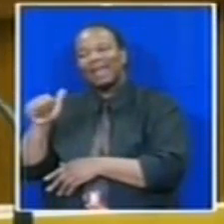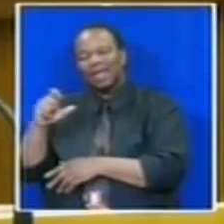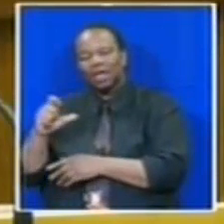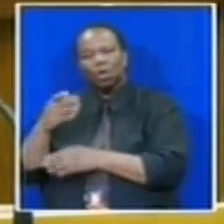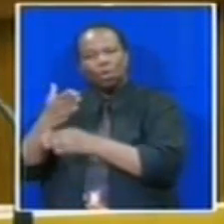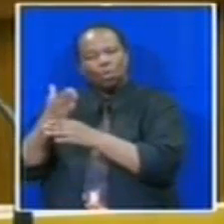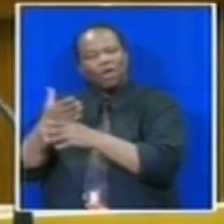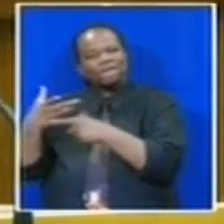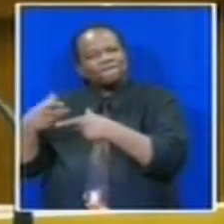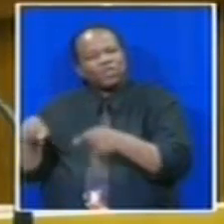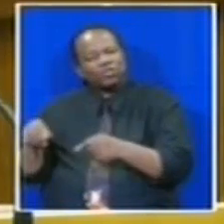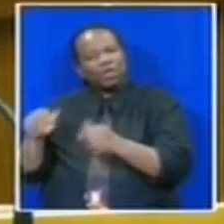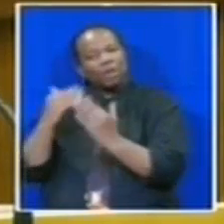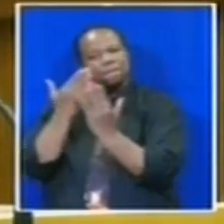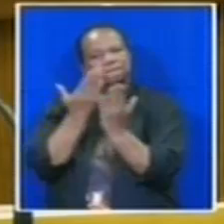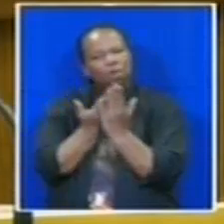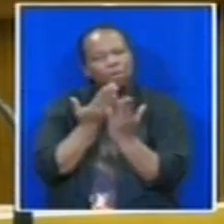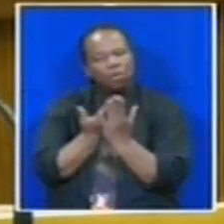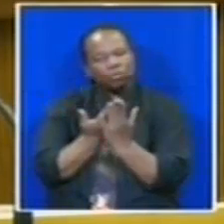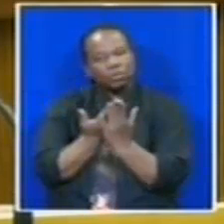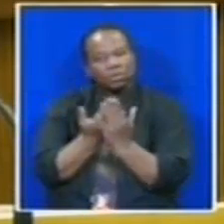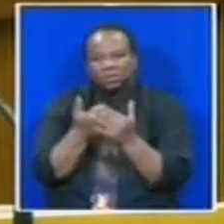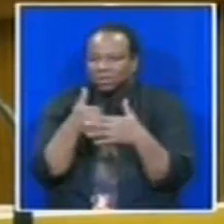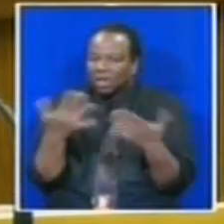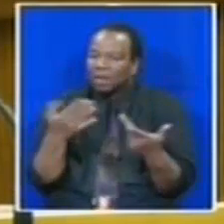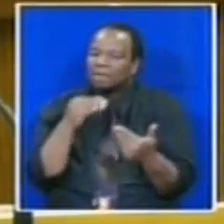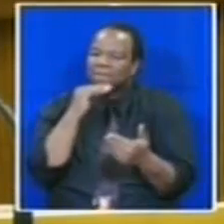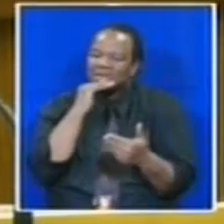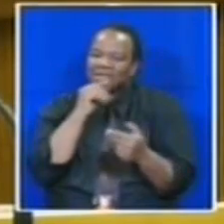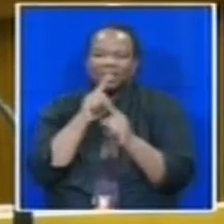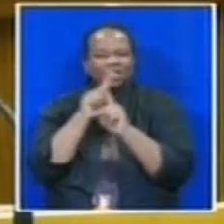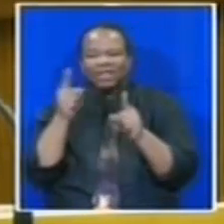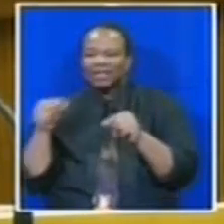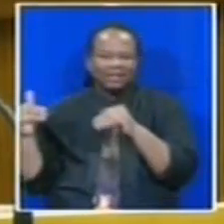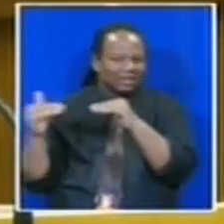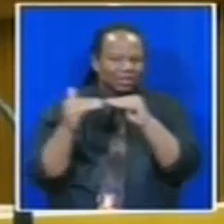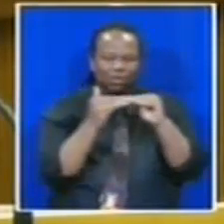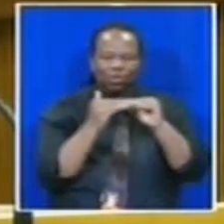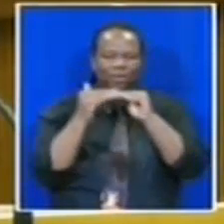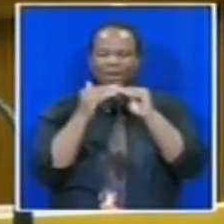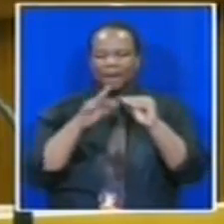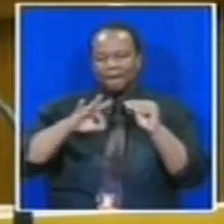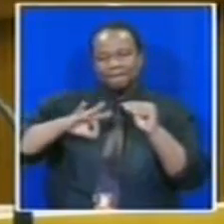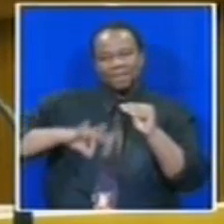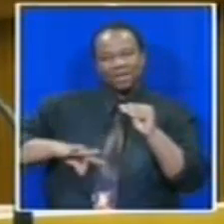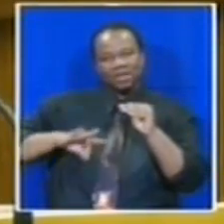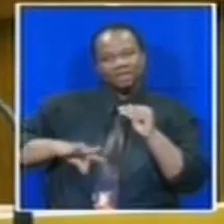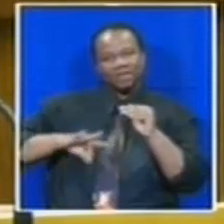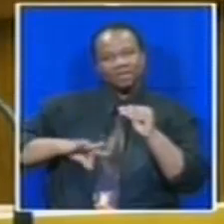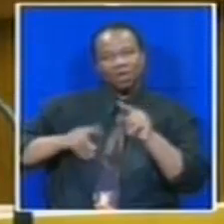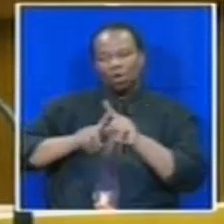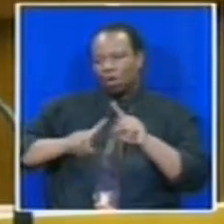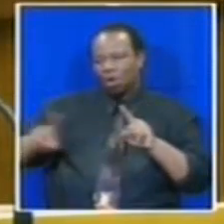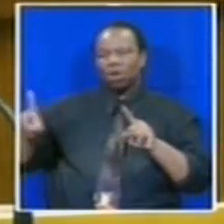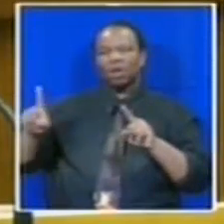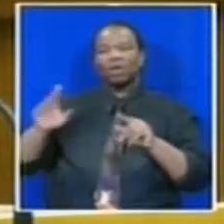Benefit Scheme, which will provide a more equitable and affordable benefit arrangement. Read the risk statement and see how